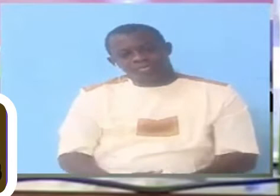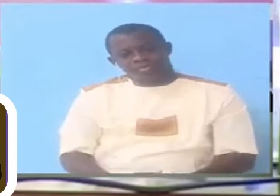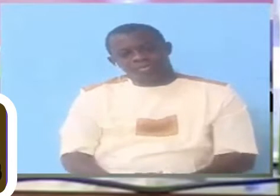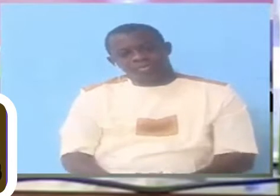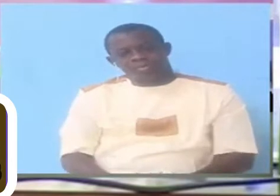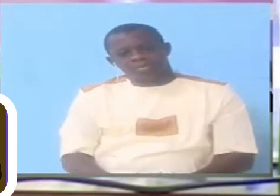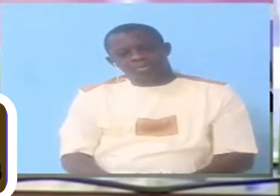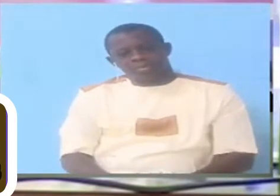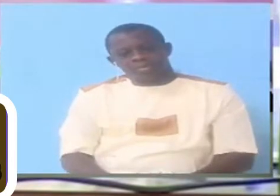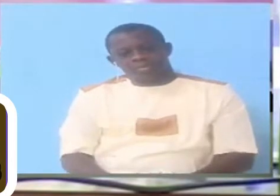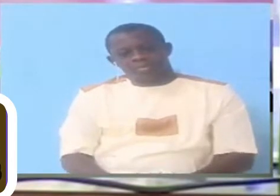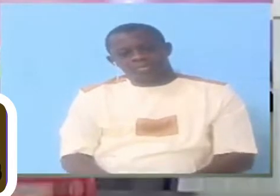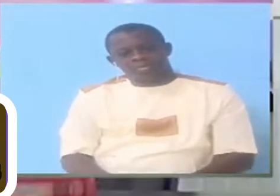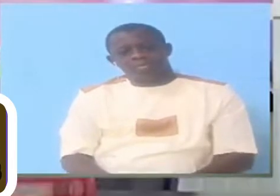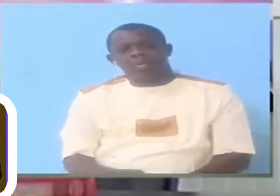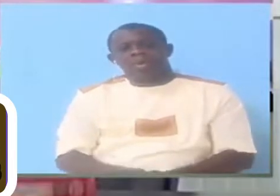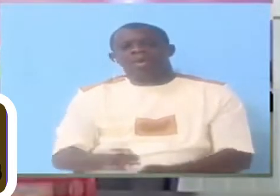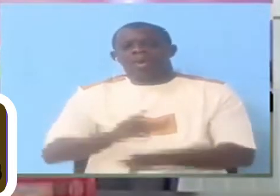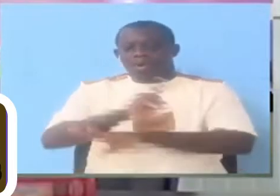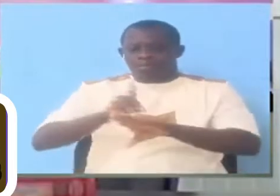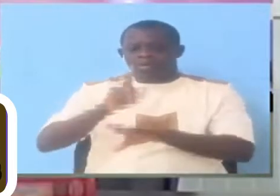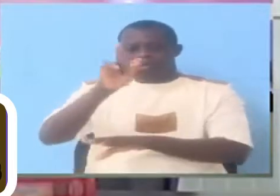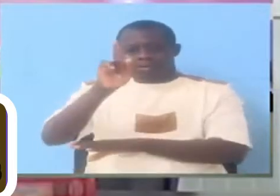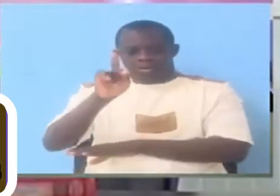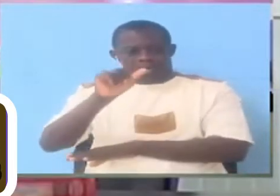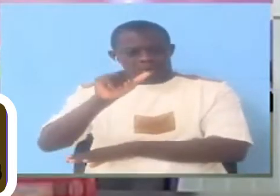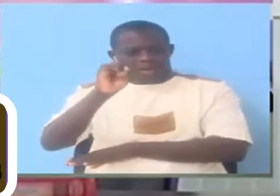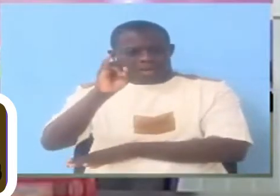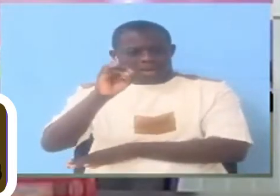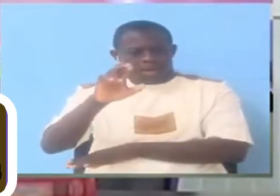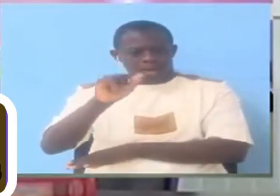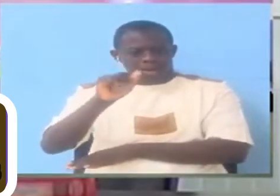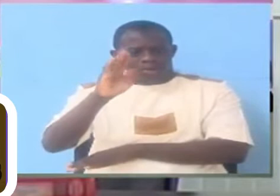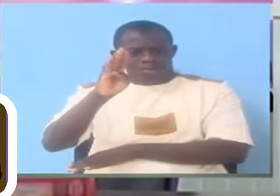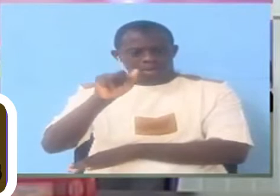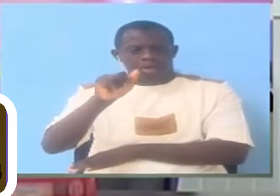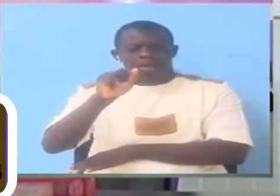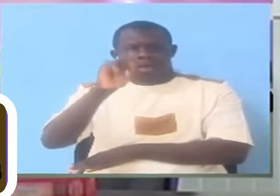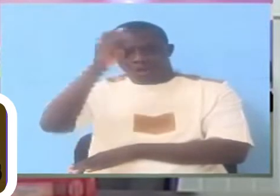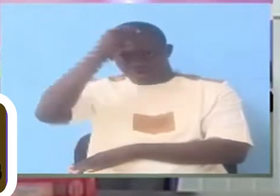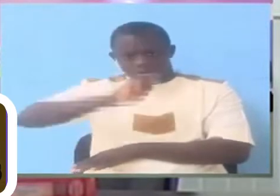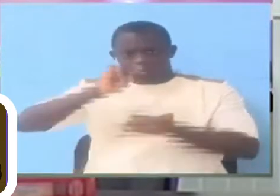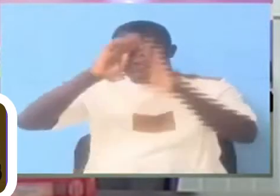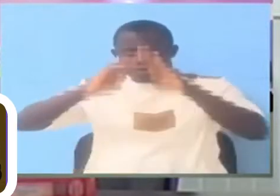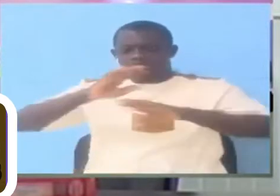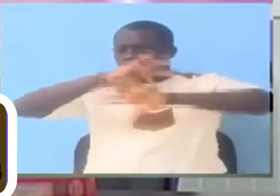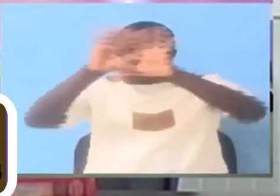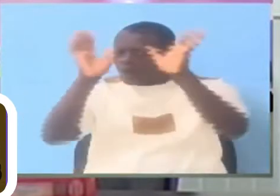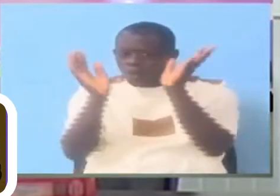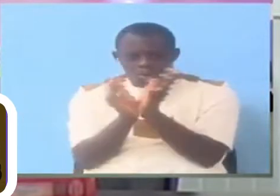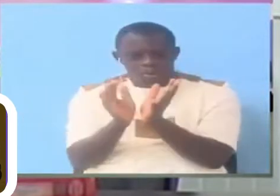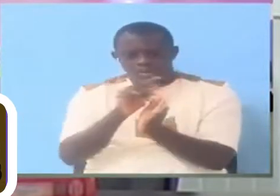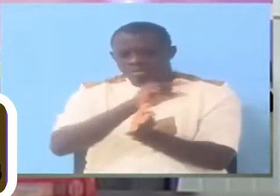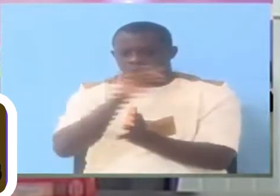ñaata lañ? At the Kairaba station. Ci Kairaba station. All their names were written. Seen tour yépp ñu ko